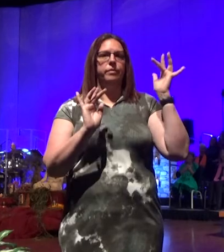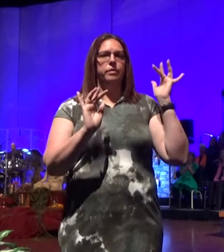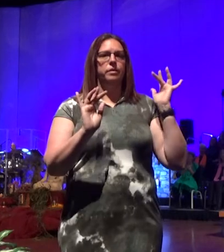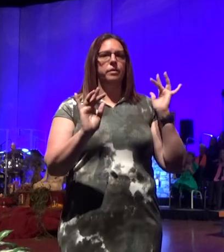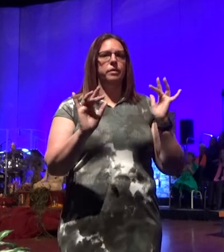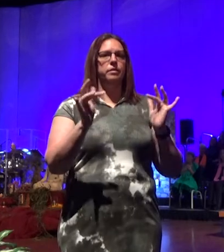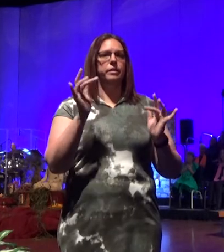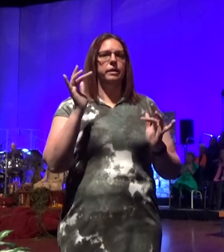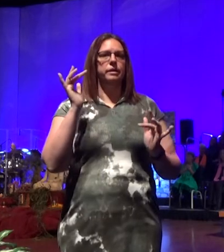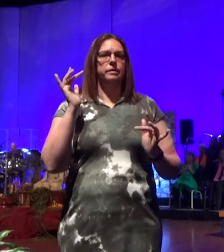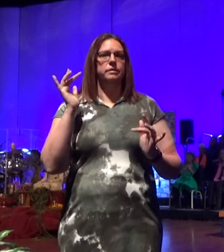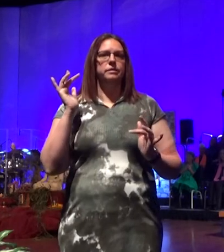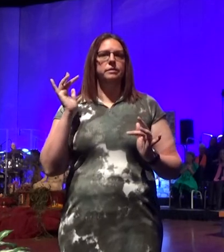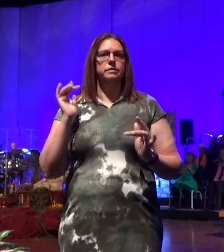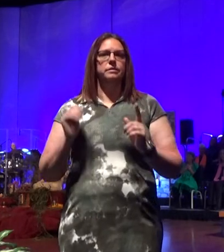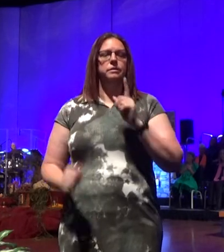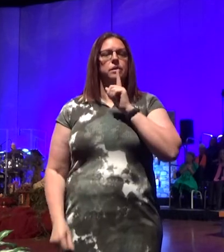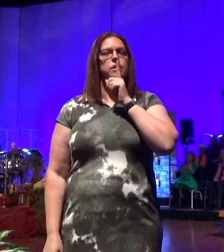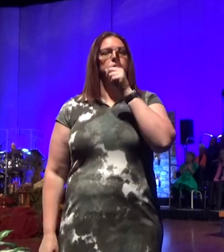face.